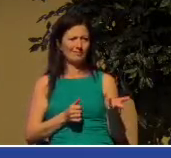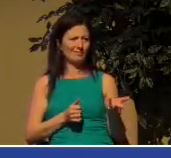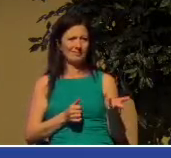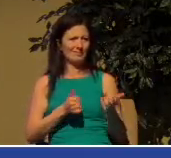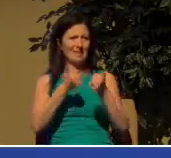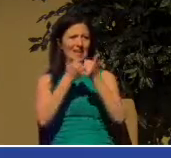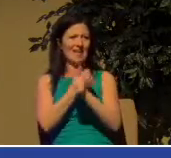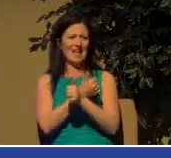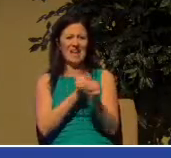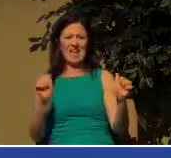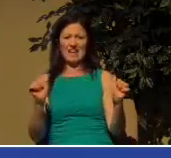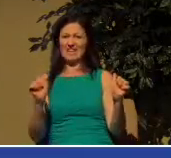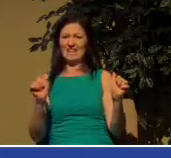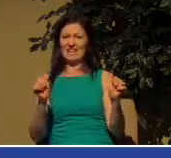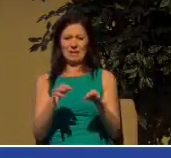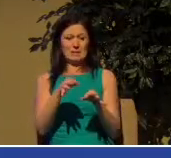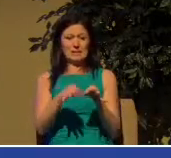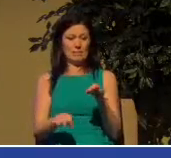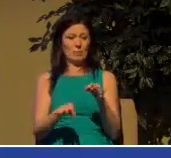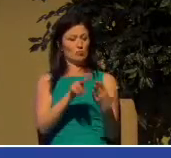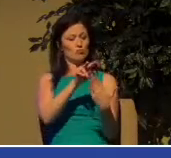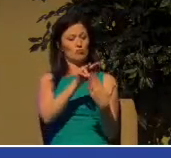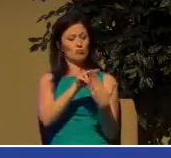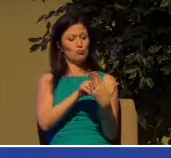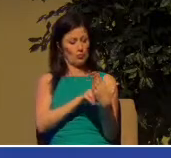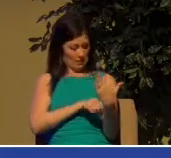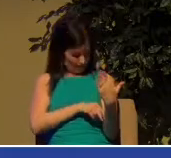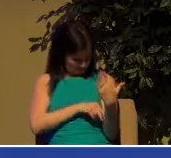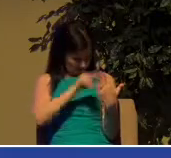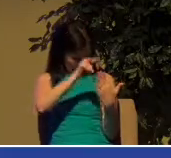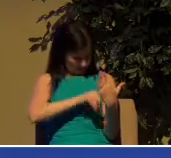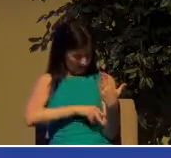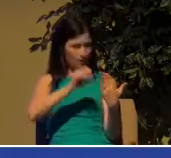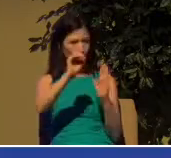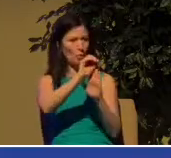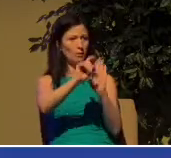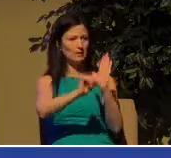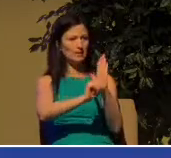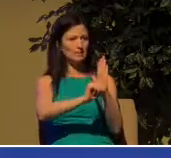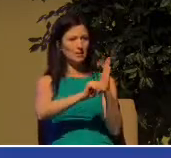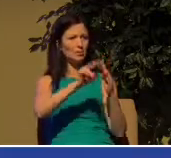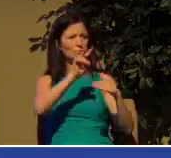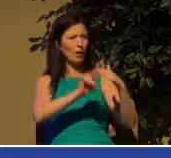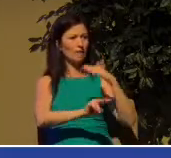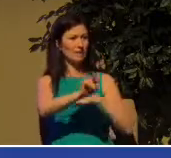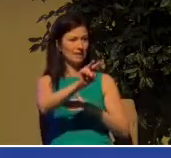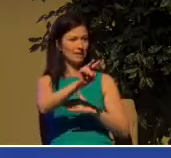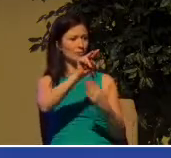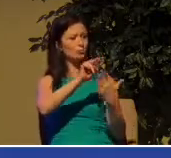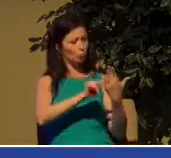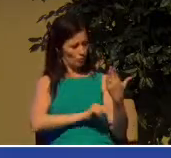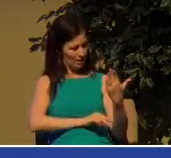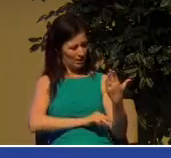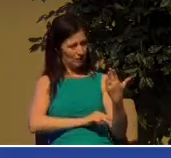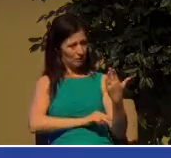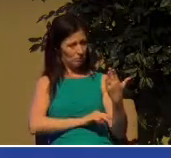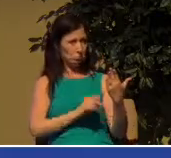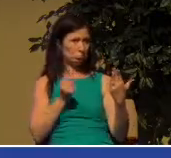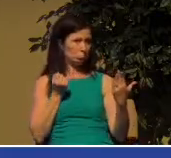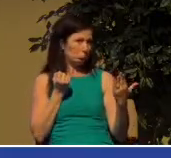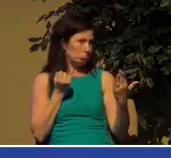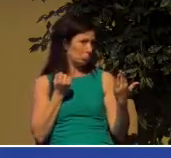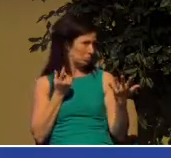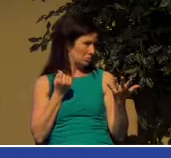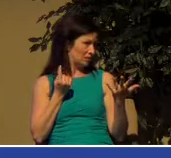any plain reading of Old Testament prophecies would indicate that